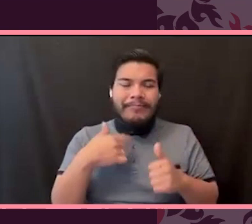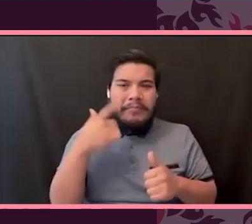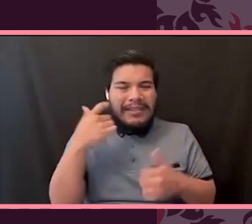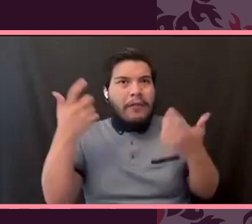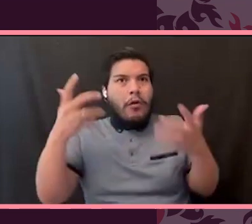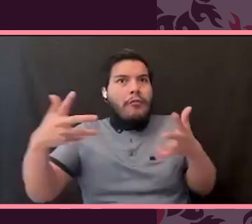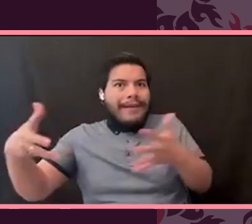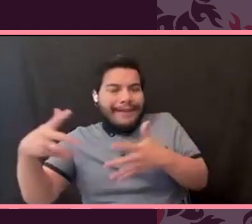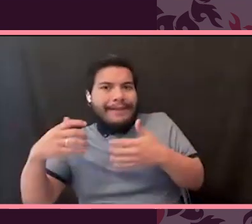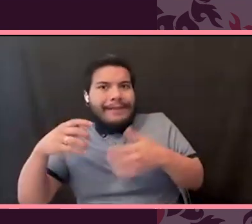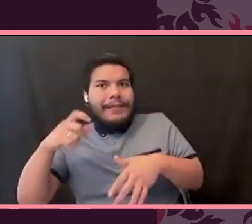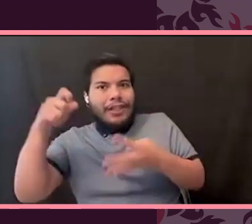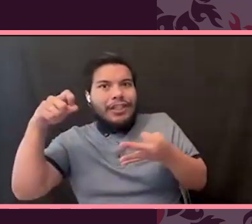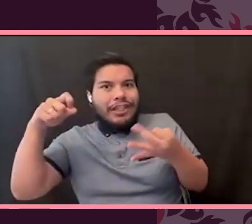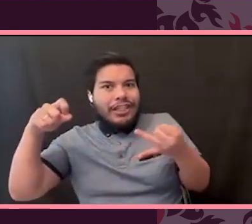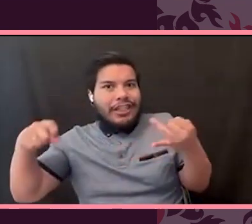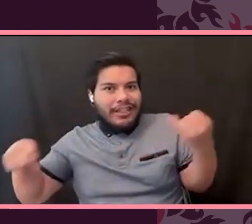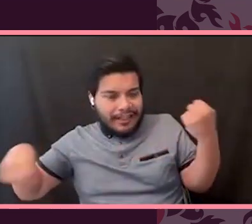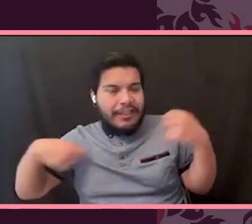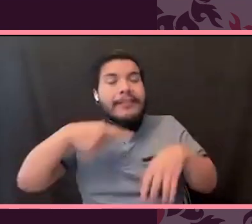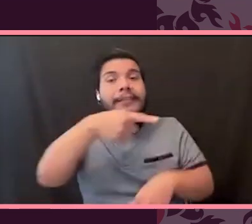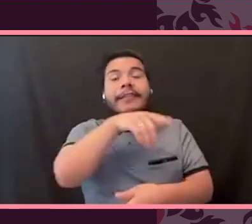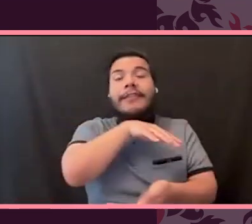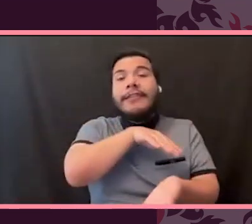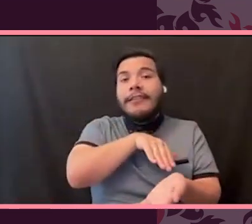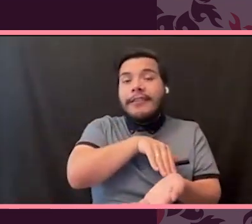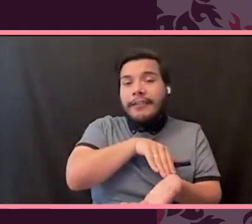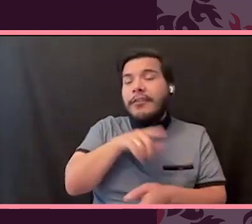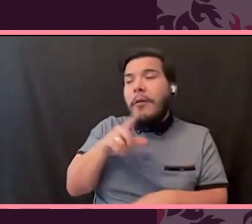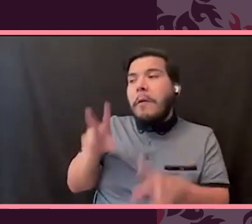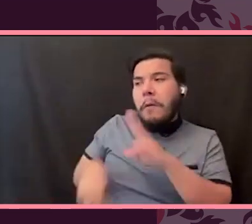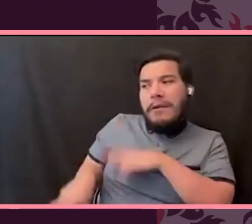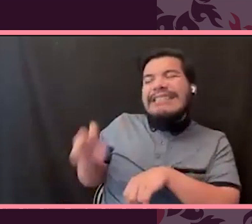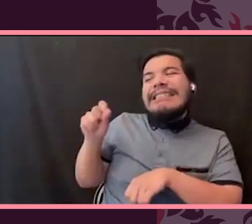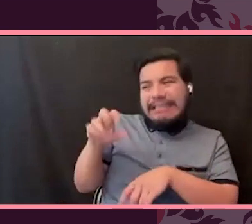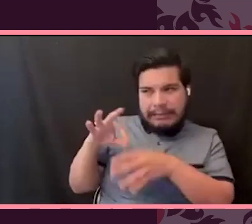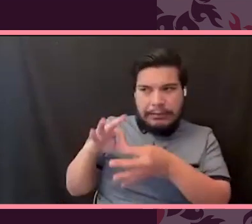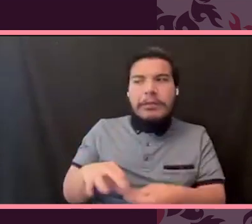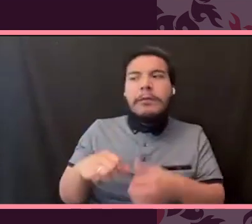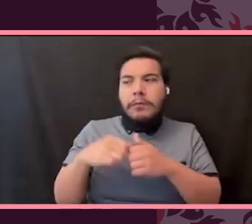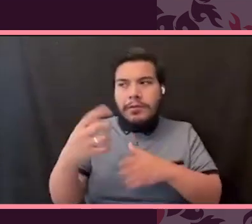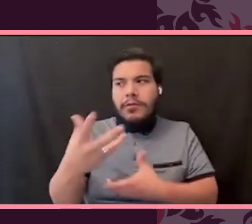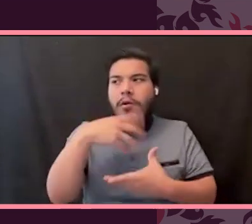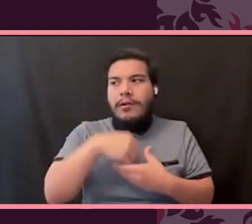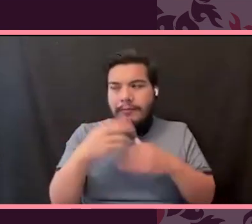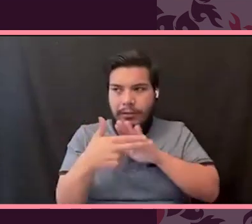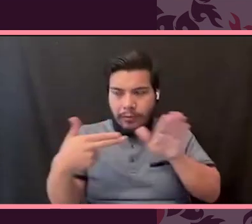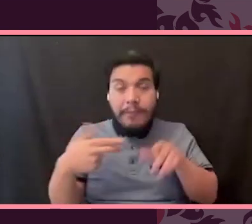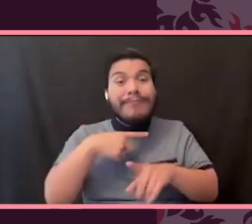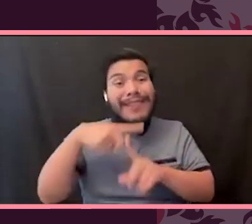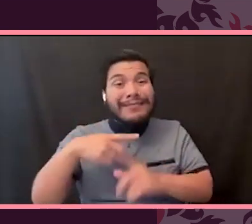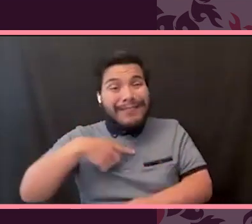so many of them. And she was able to look through them and see, yes, this does correlate with an autism diagnosis. And then on top of my son being